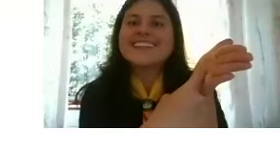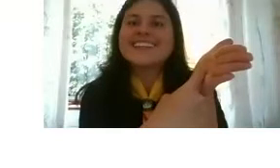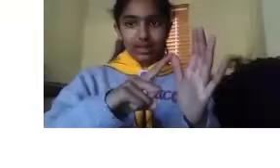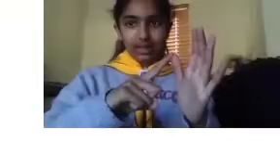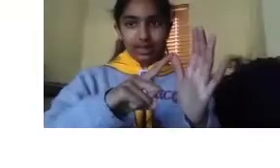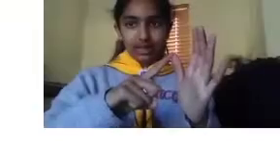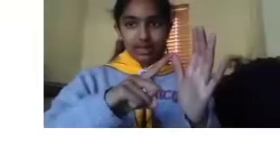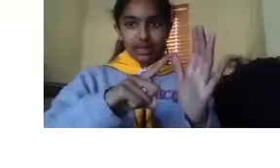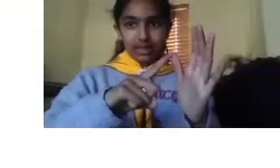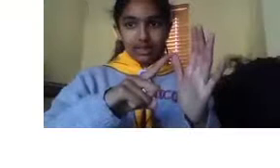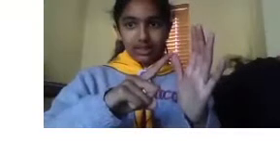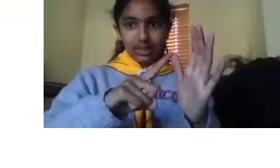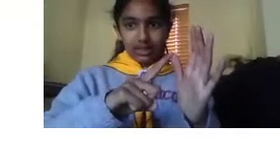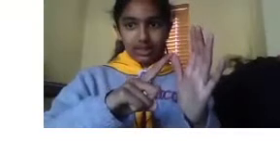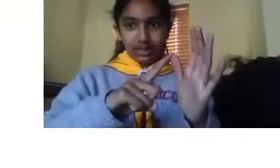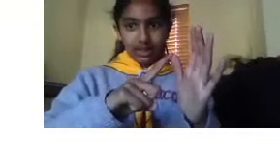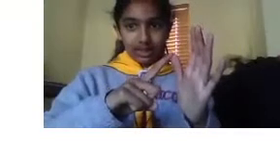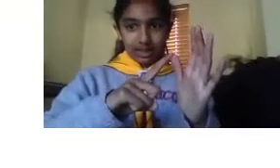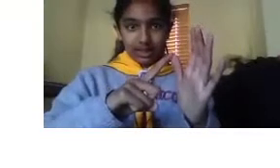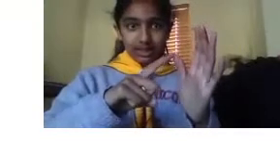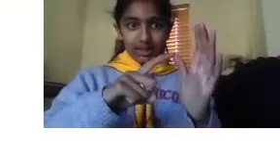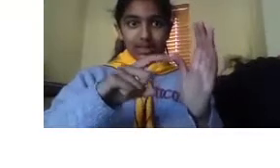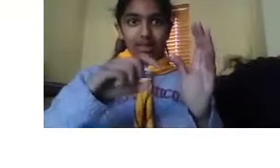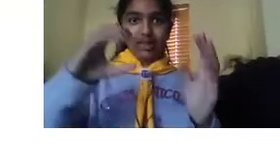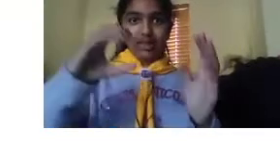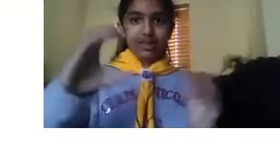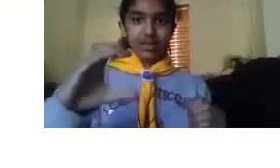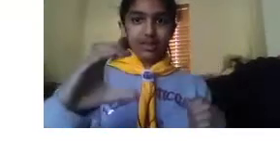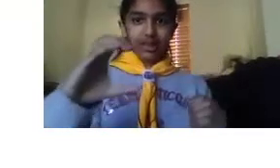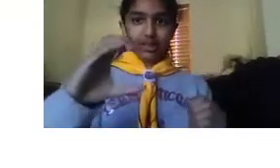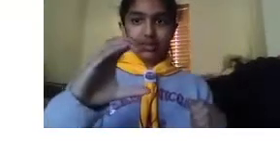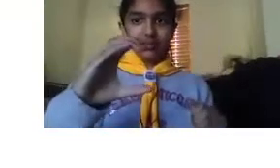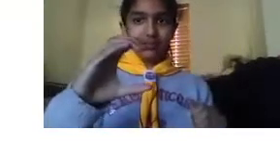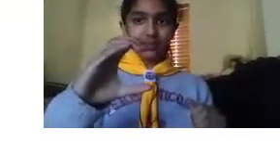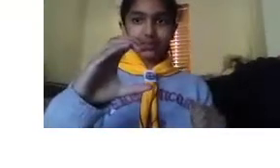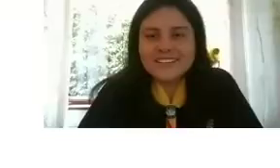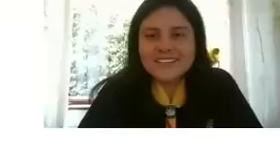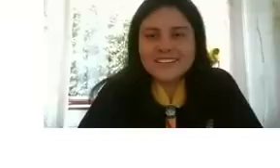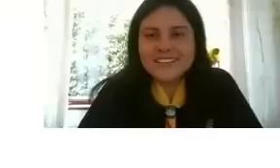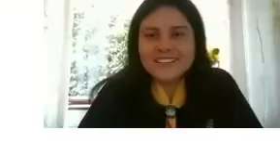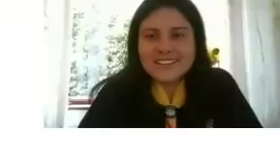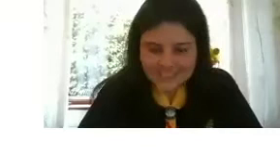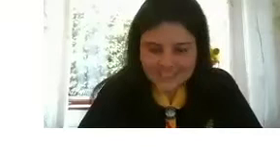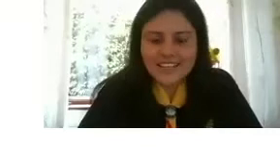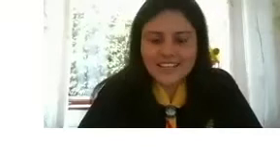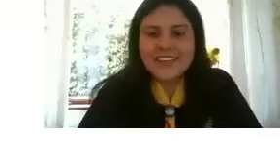Mm-hmm. A. R. A. D. C.